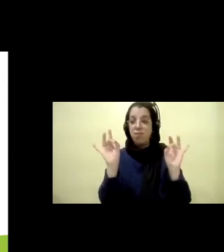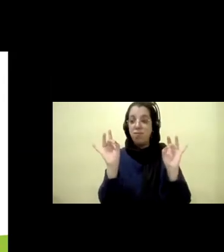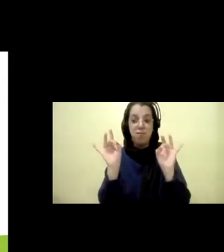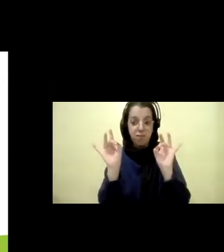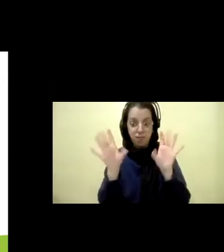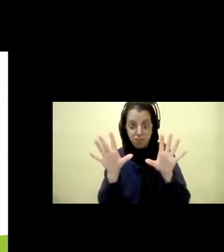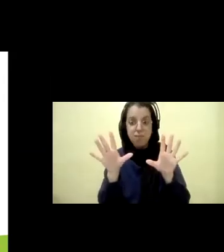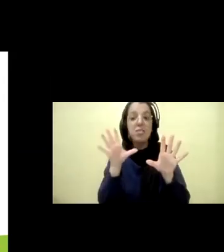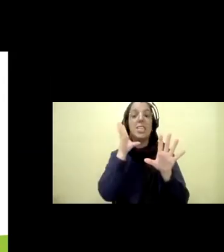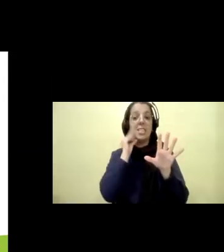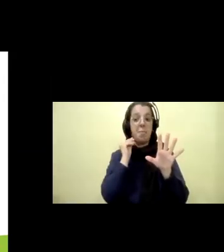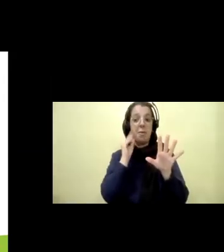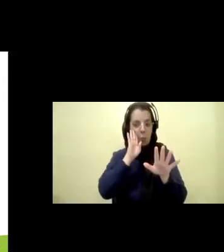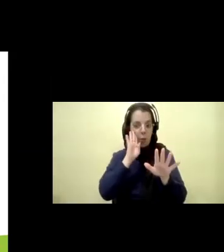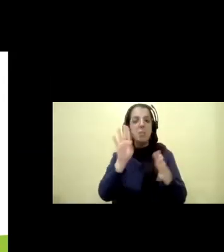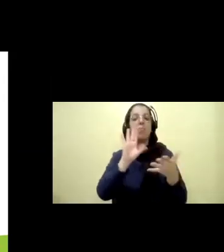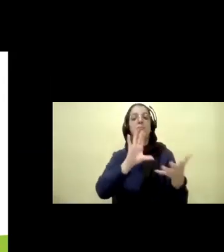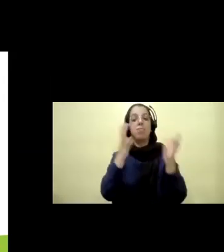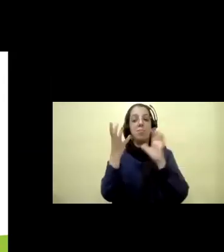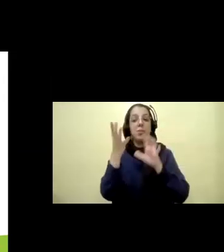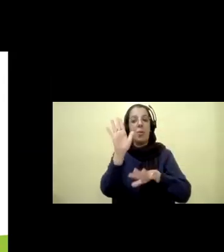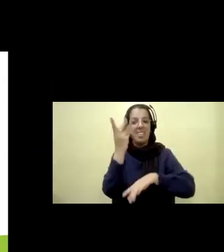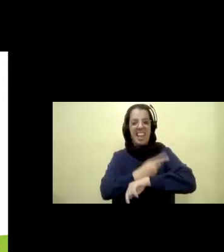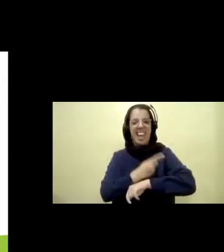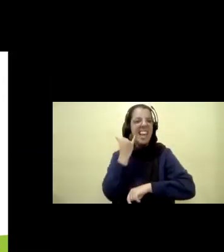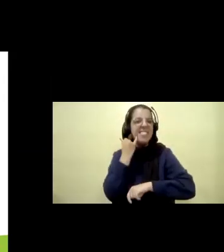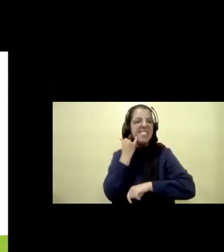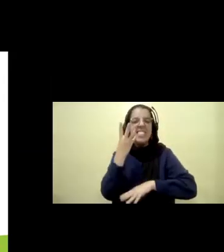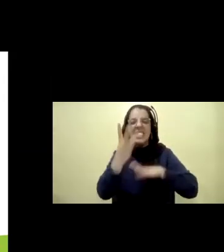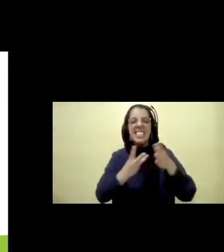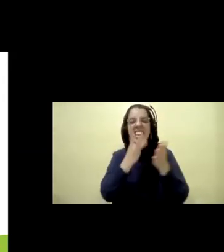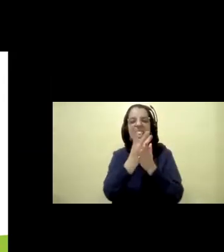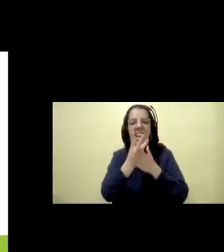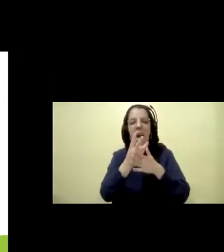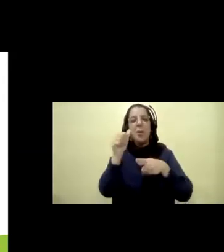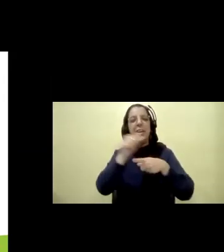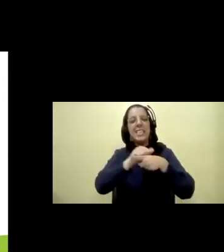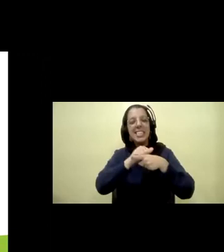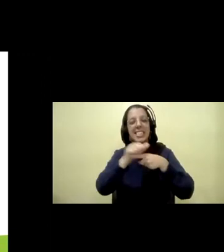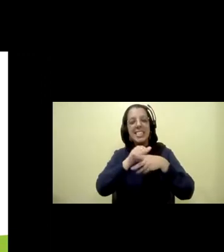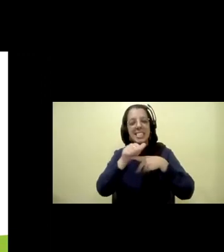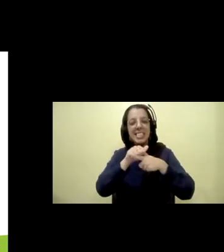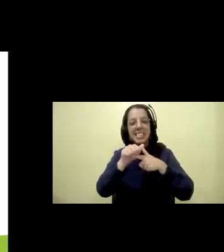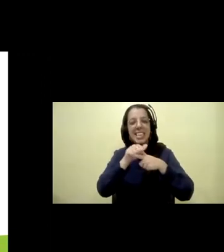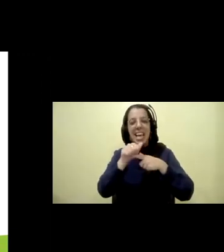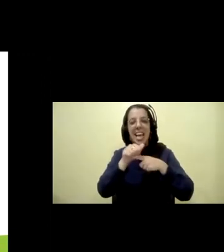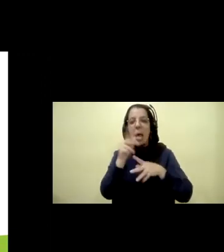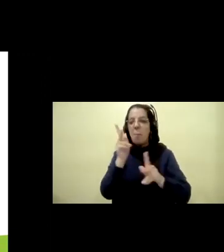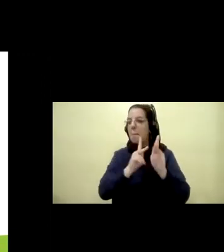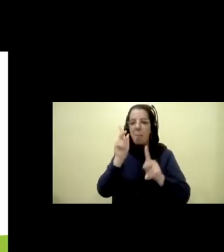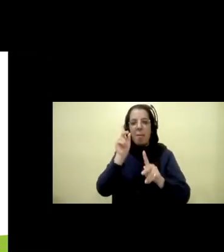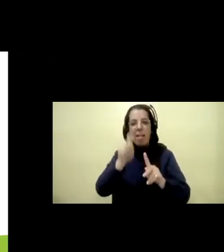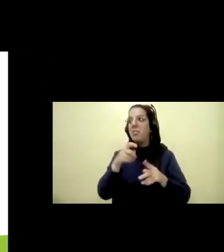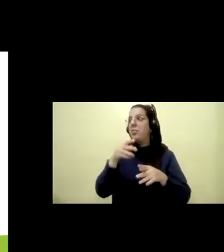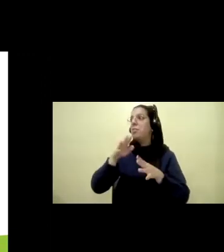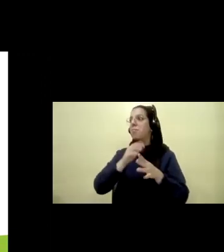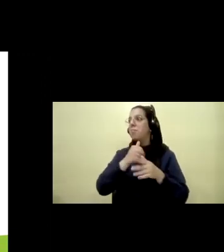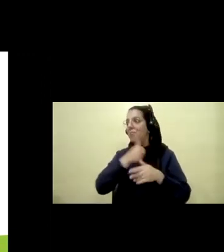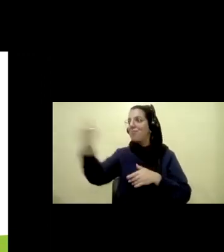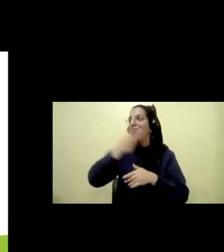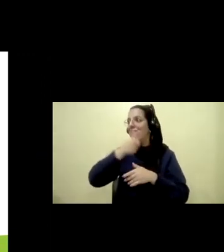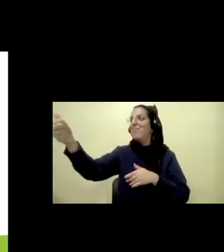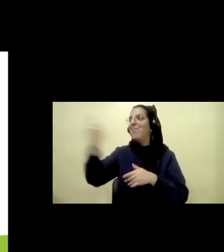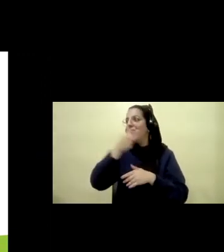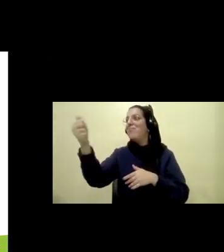really wreck your day. If you're trying to get a 6-hour rehearsal out of people and they have to take off 45 minutes up the street and back again just to go